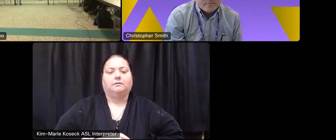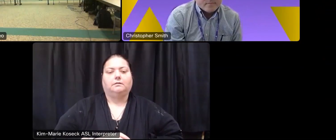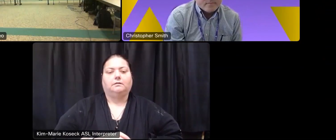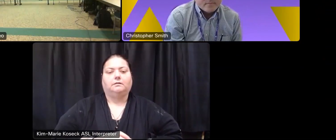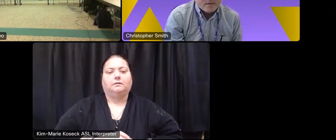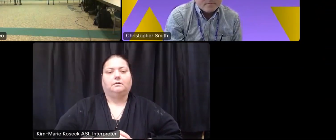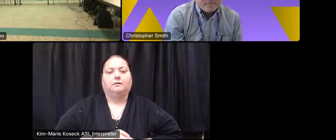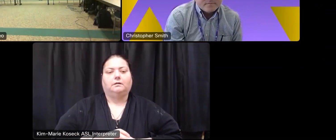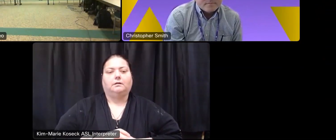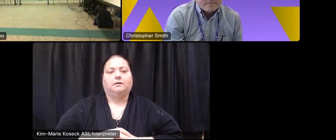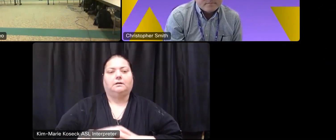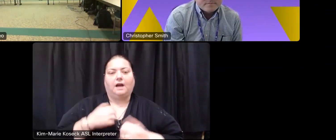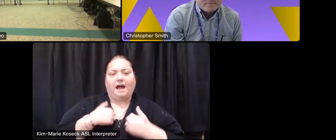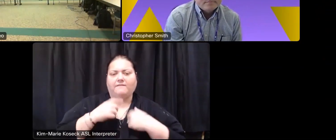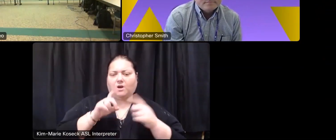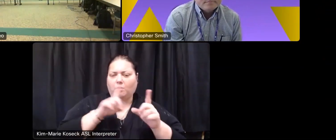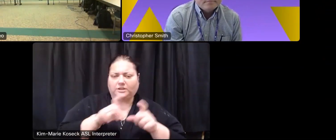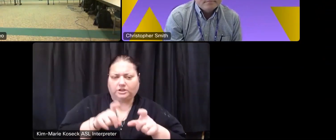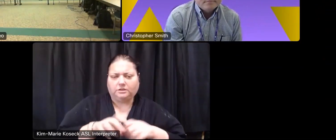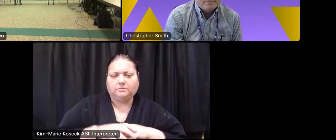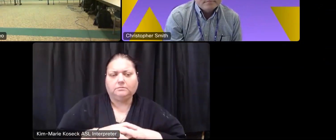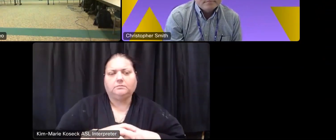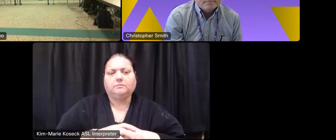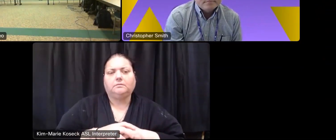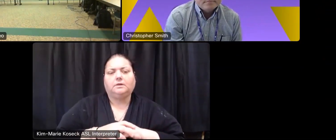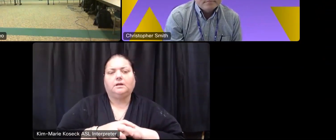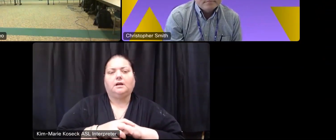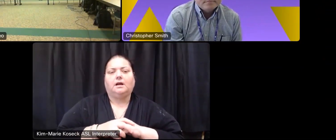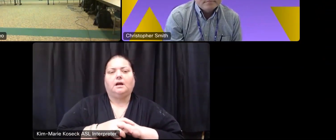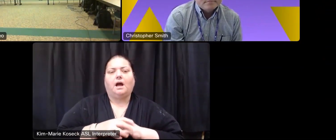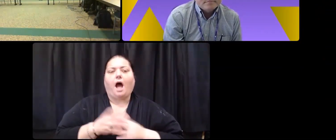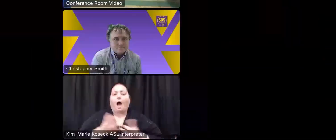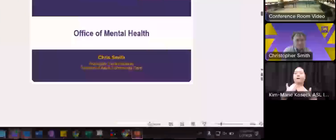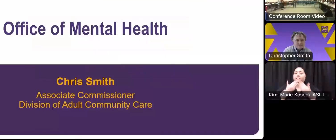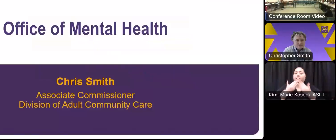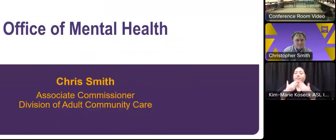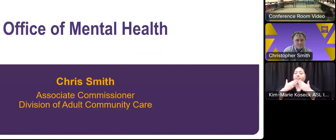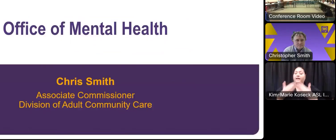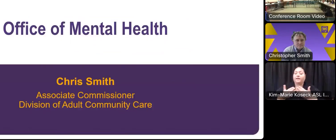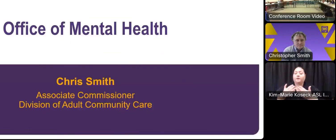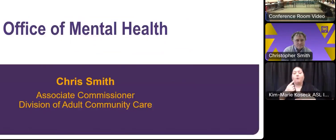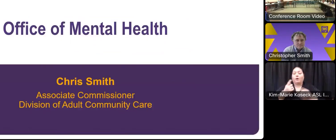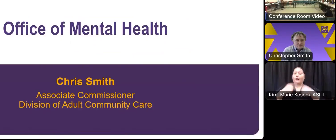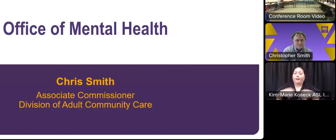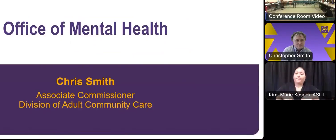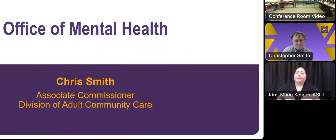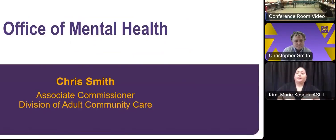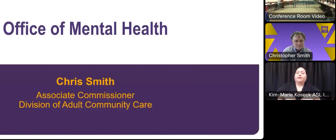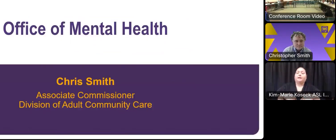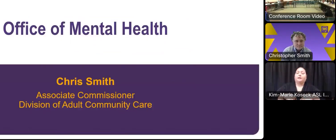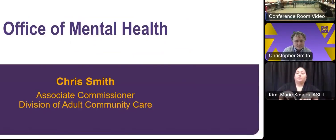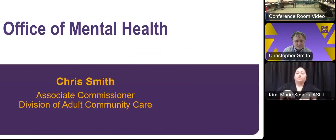Yes, I had a question. First and foremost, I want to thank you for coming on and sharing